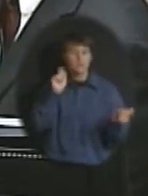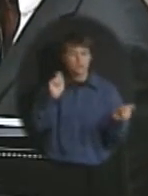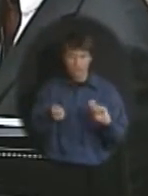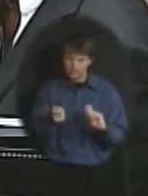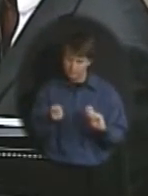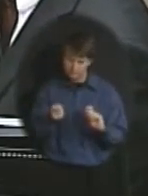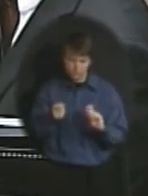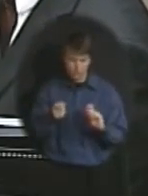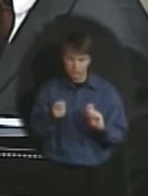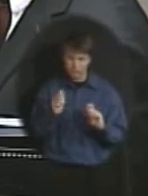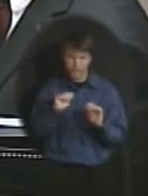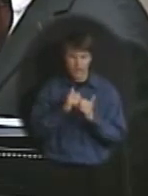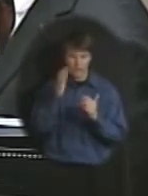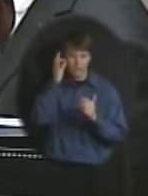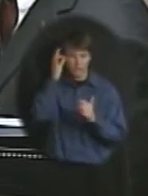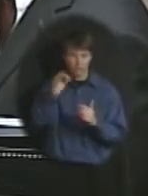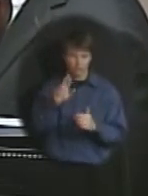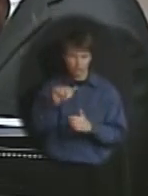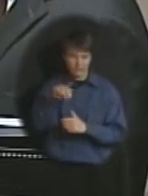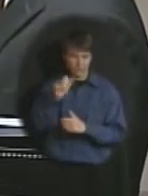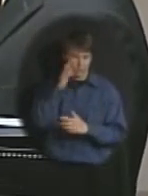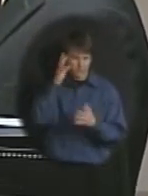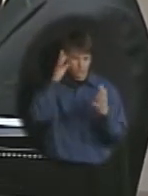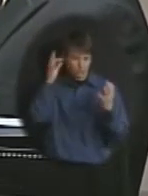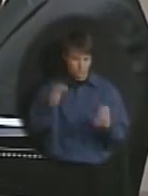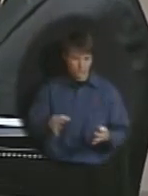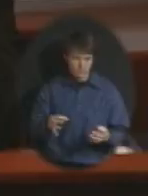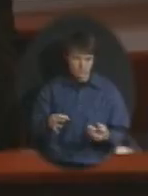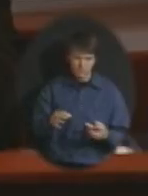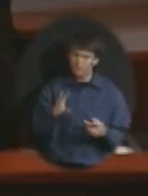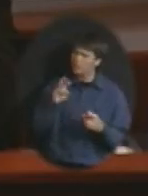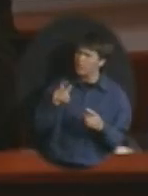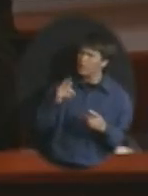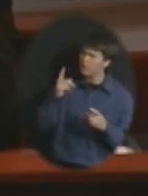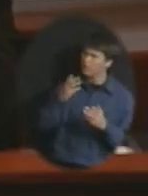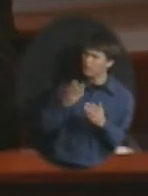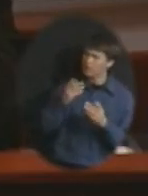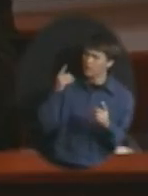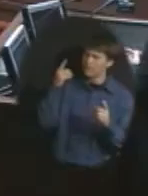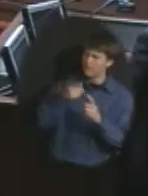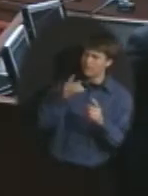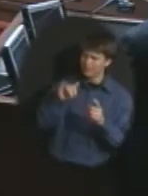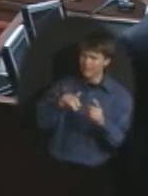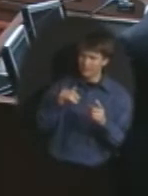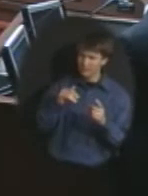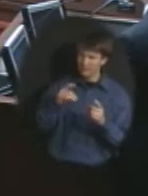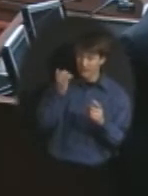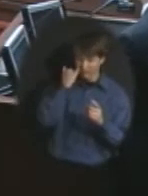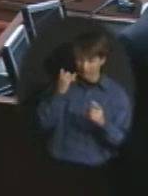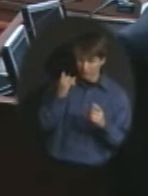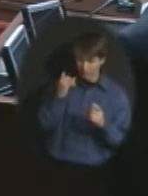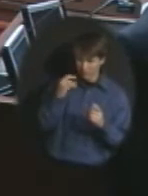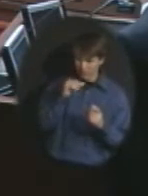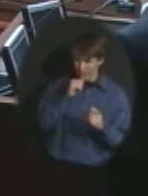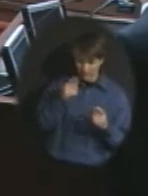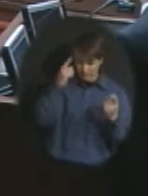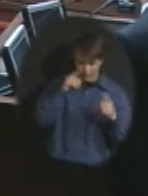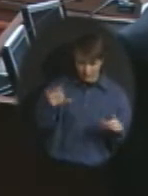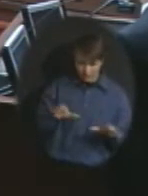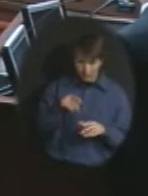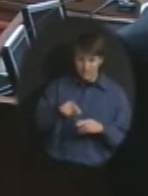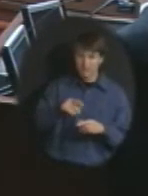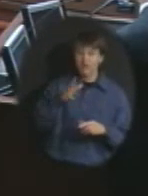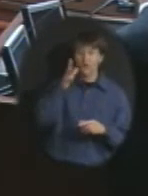how future rates will be determined. Well, but the one big point is that if we didn't agree to do this, there would have been